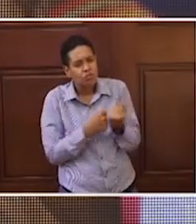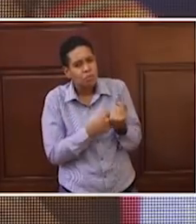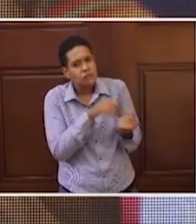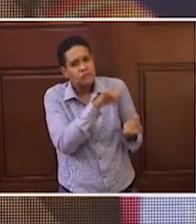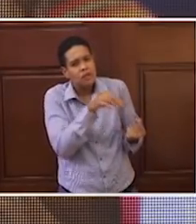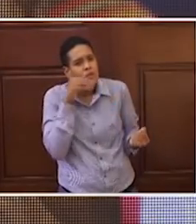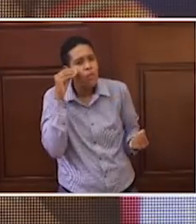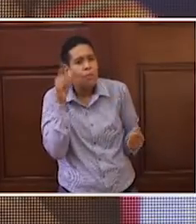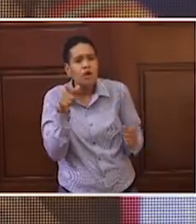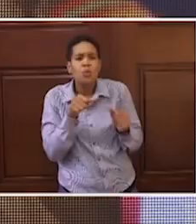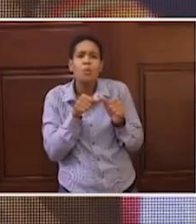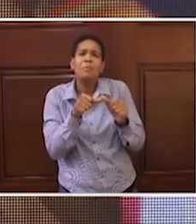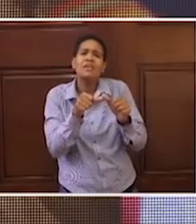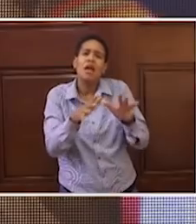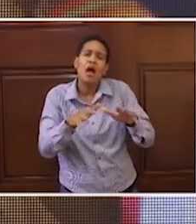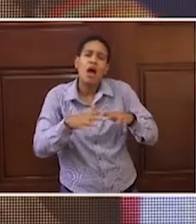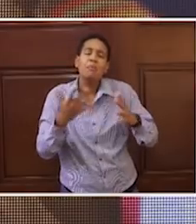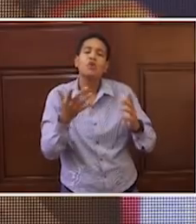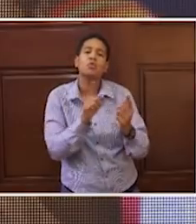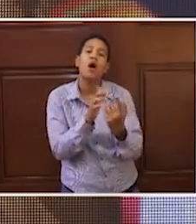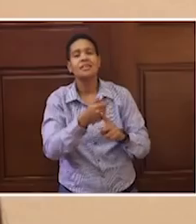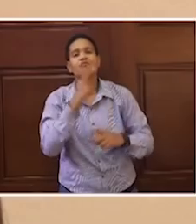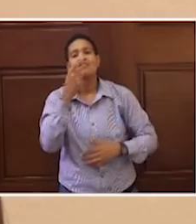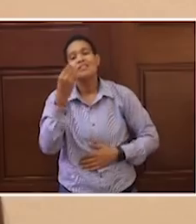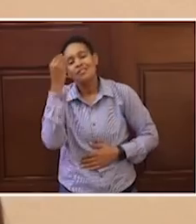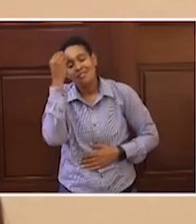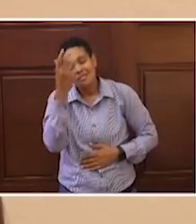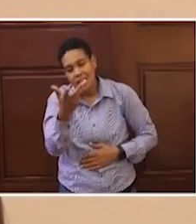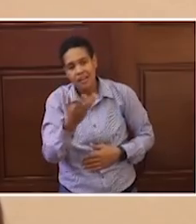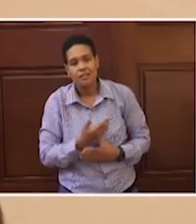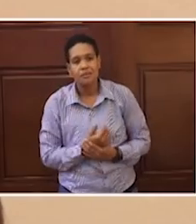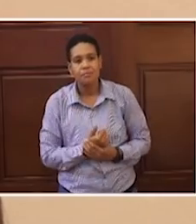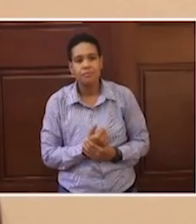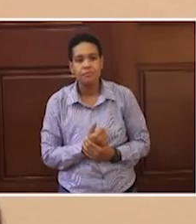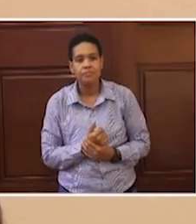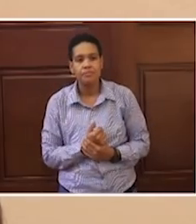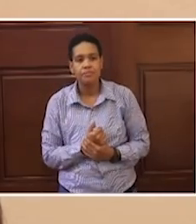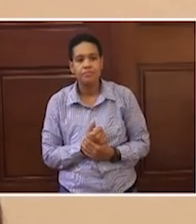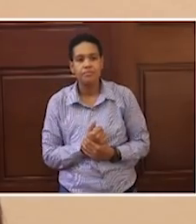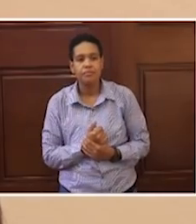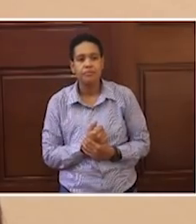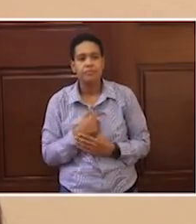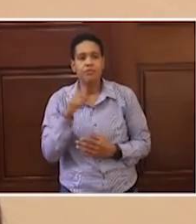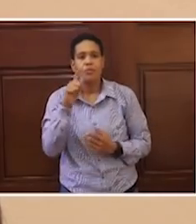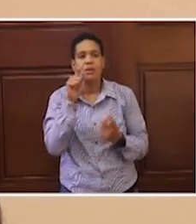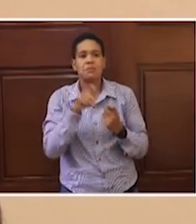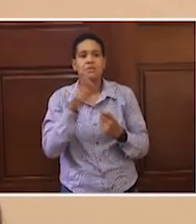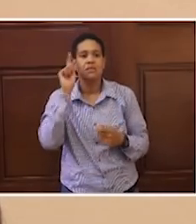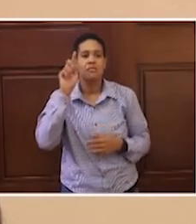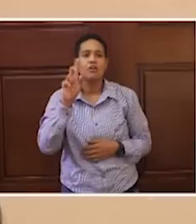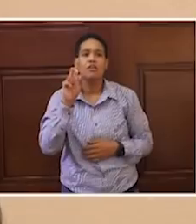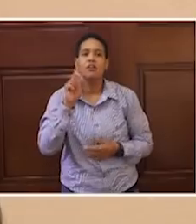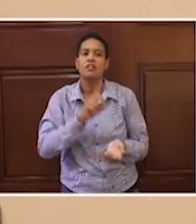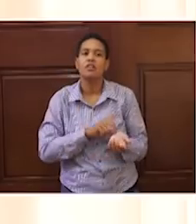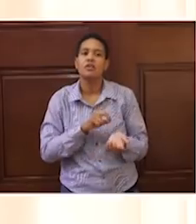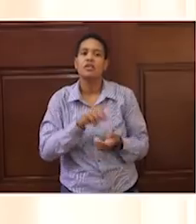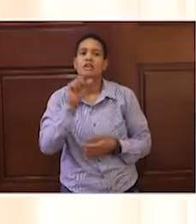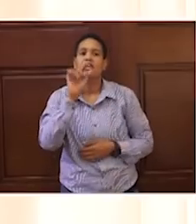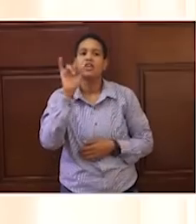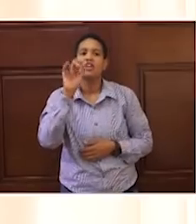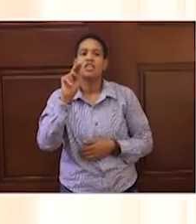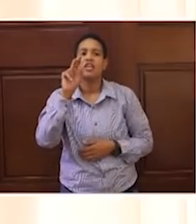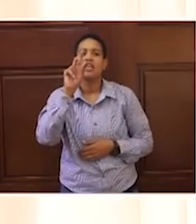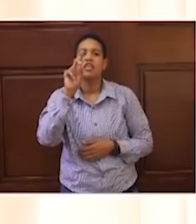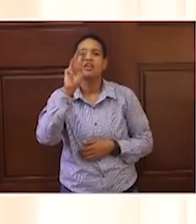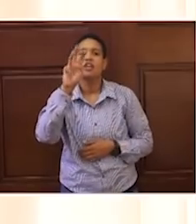as much as you can, social distancing. I have one specifically for you, Doc. My mom, Miss Jillian Dawkins, asks,